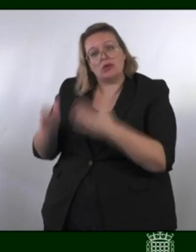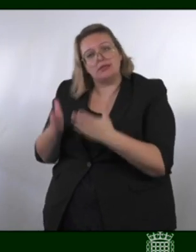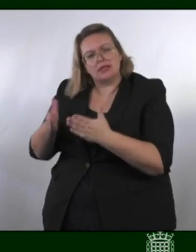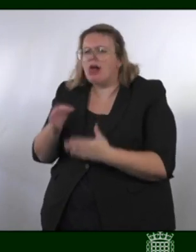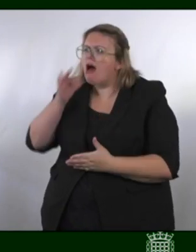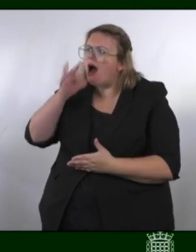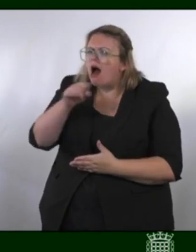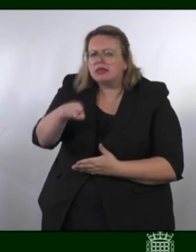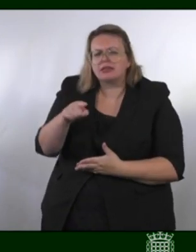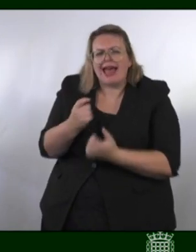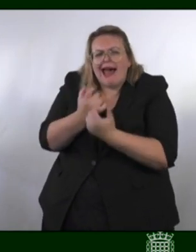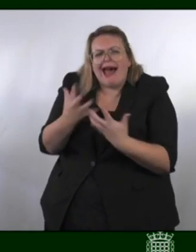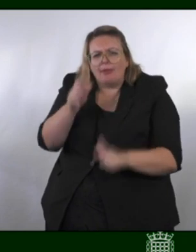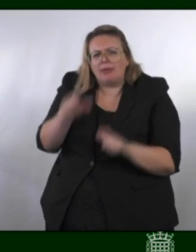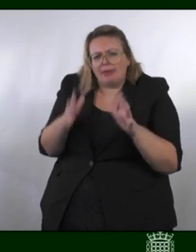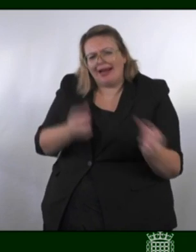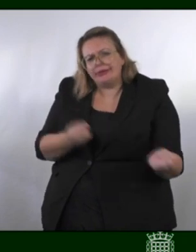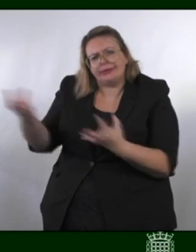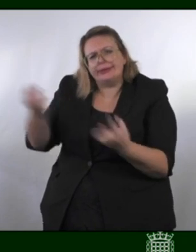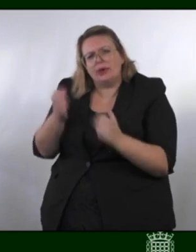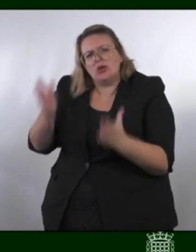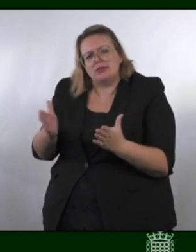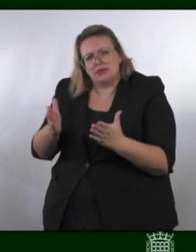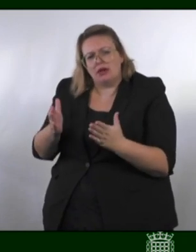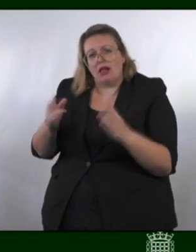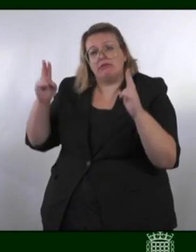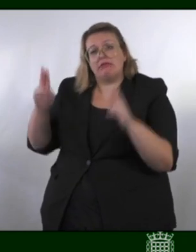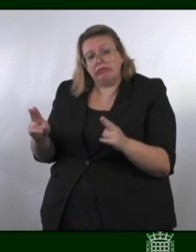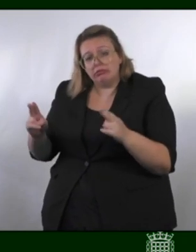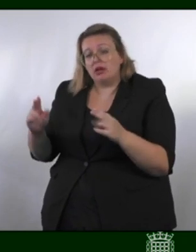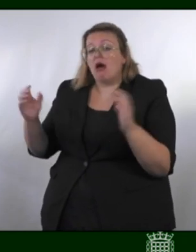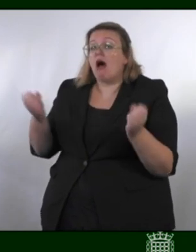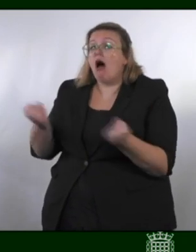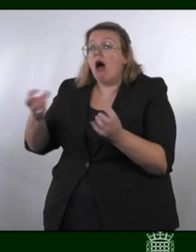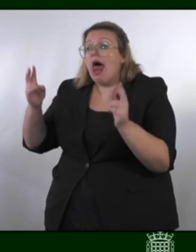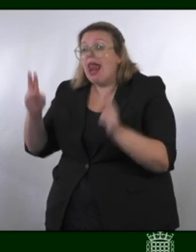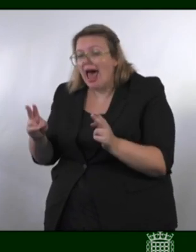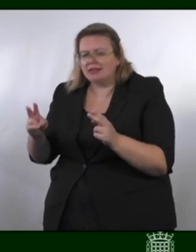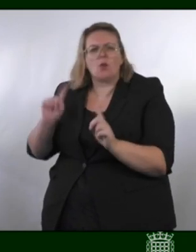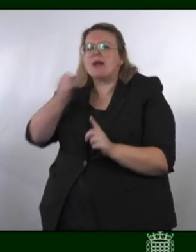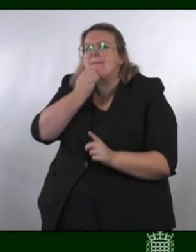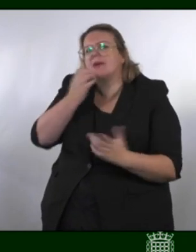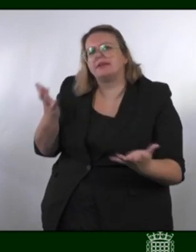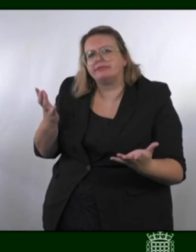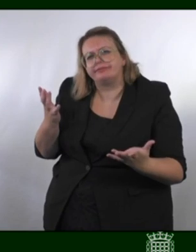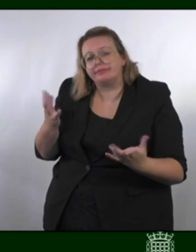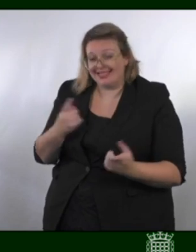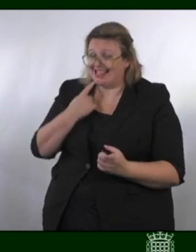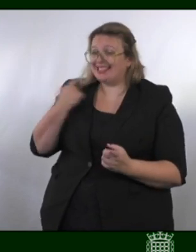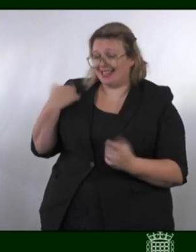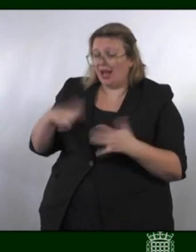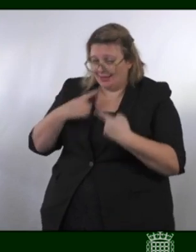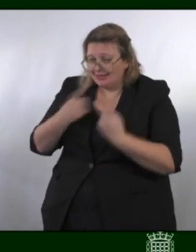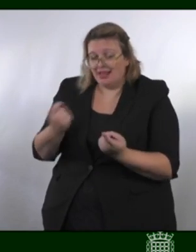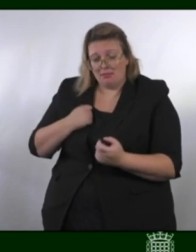come down to for an area to exit lockdown? Now, I said yesterday, Mr. Speaker, my dad worked in casinos in Salford, my mum worked